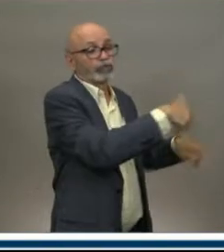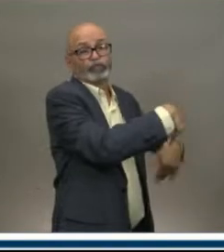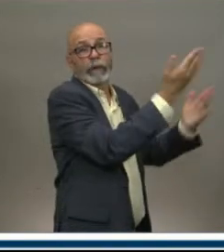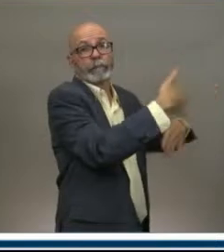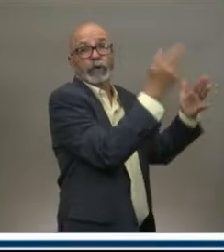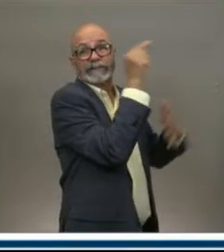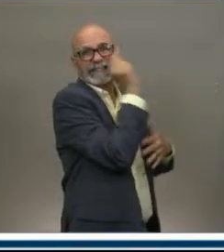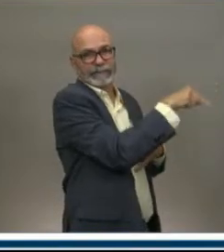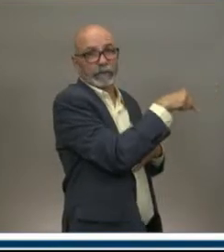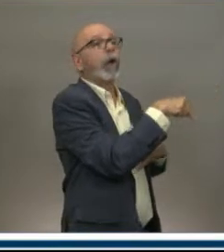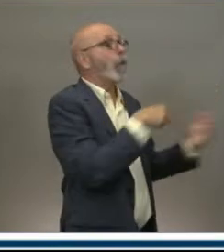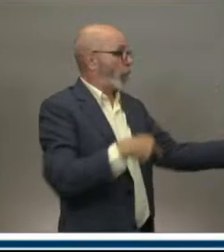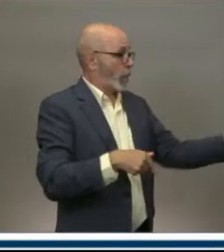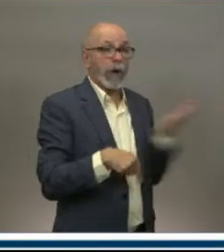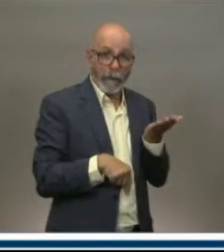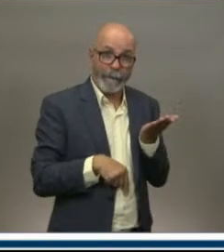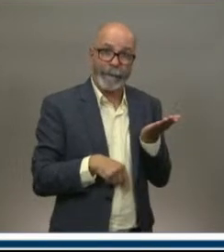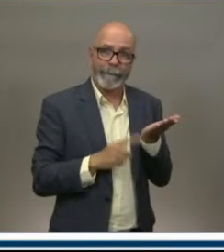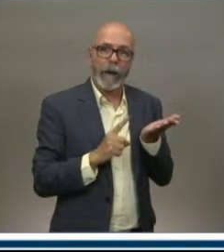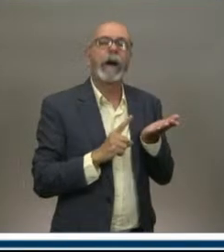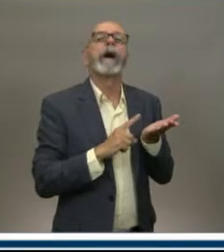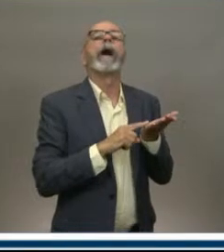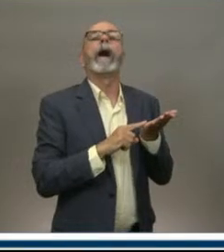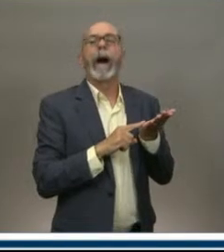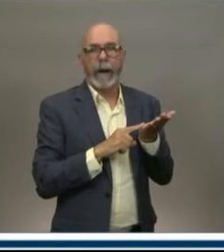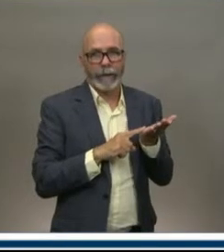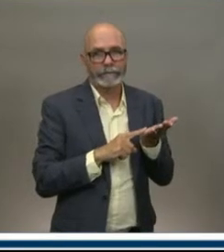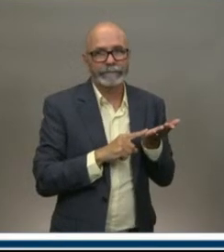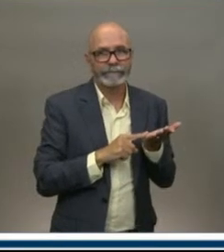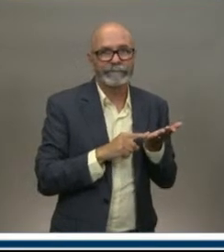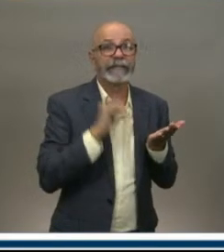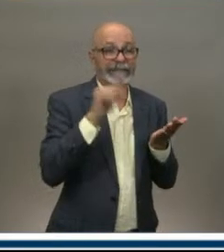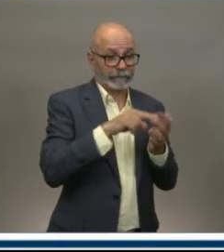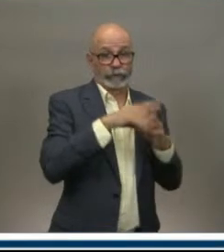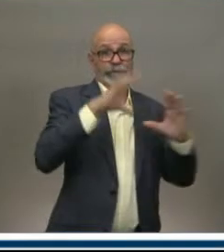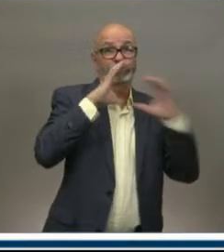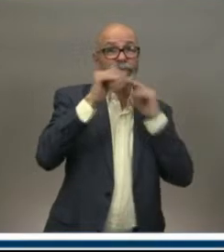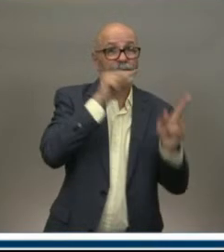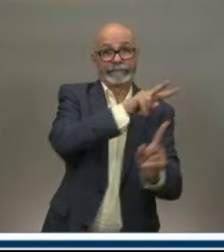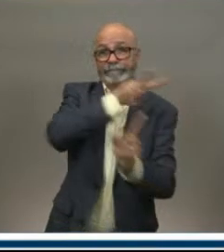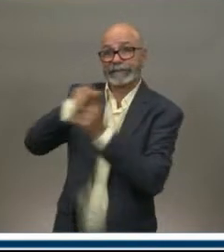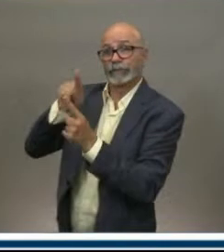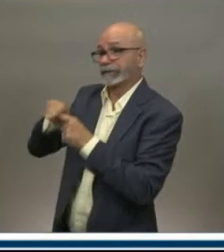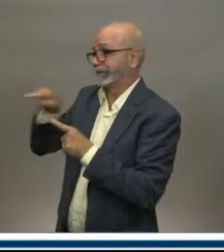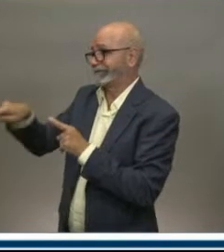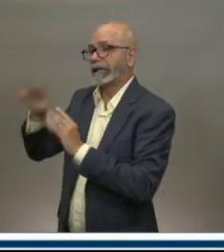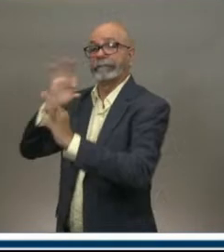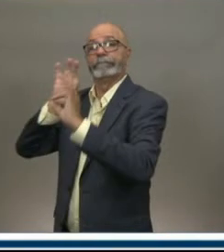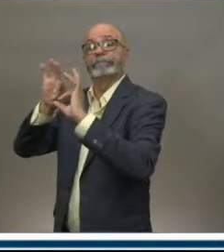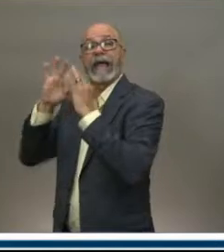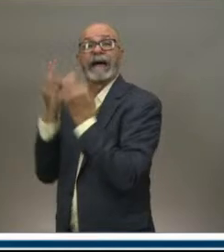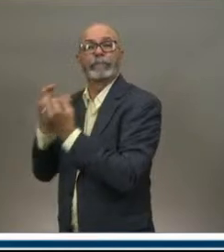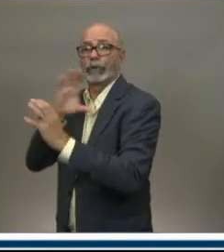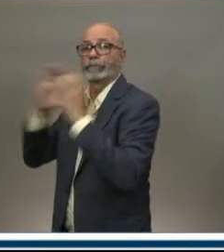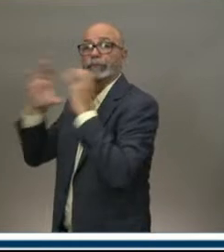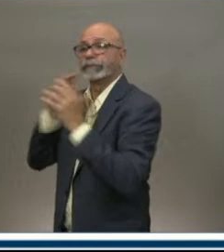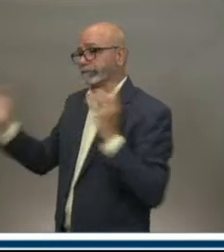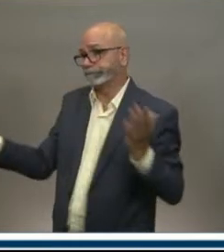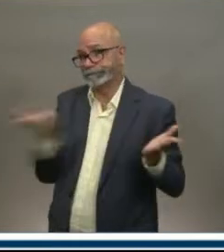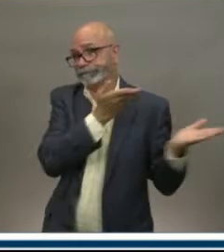asked specifically about communications, and that would be the same thing. I think when we work with our partners in the long-term care